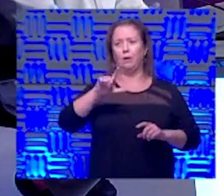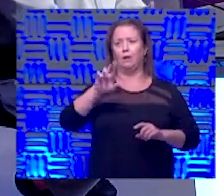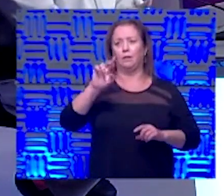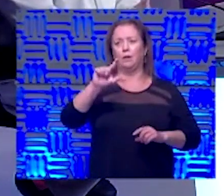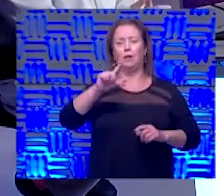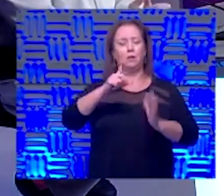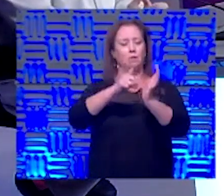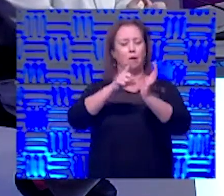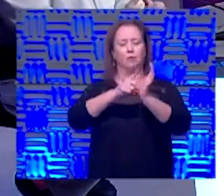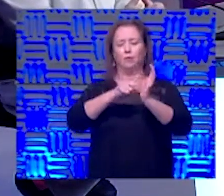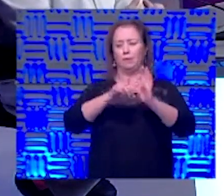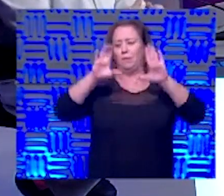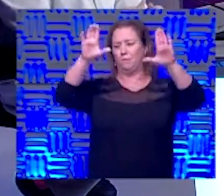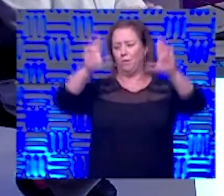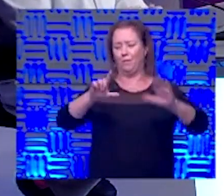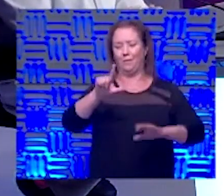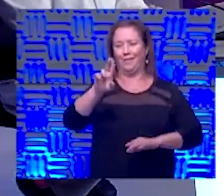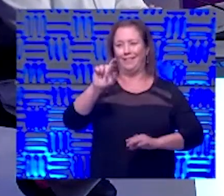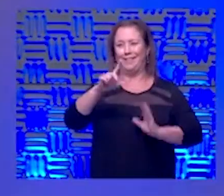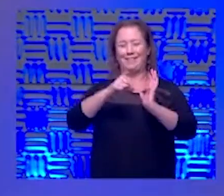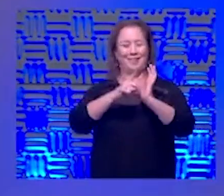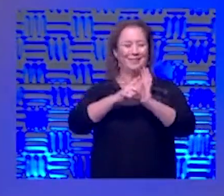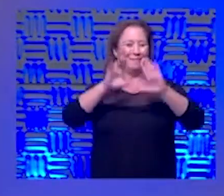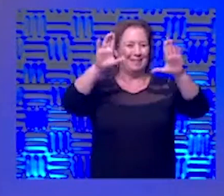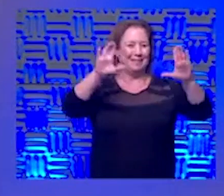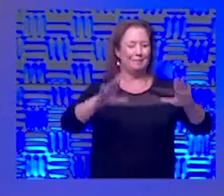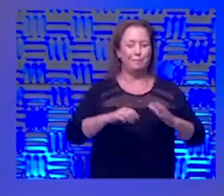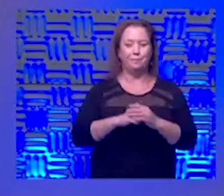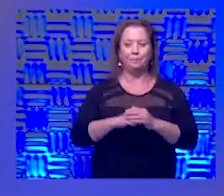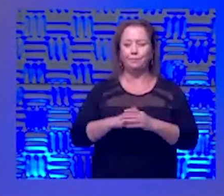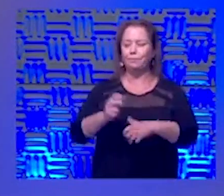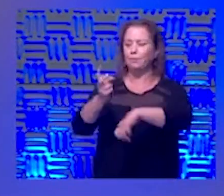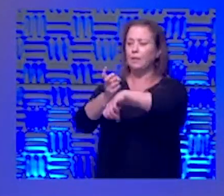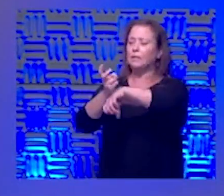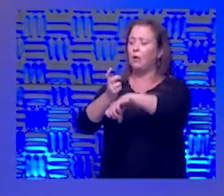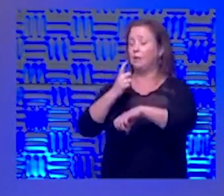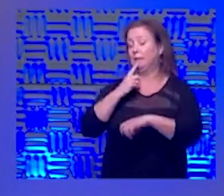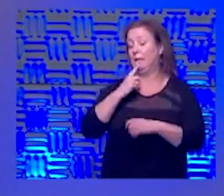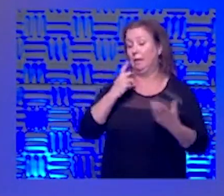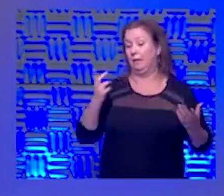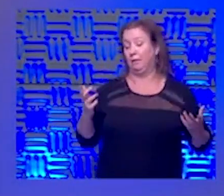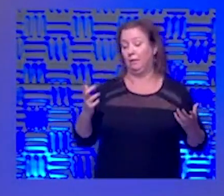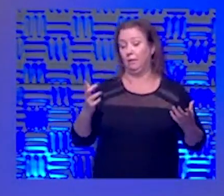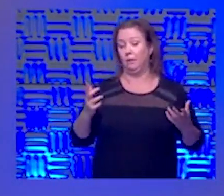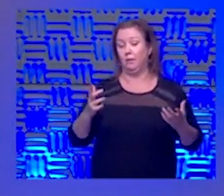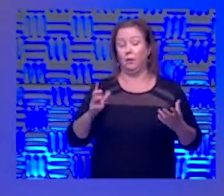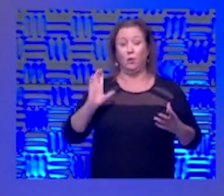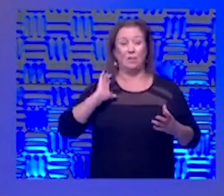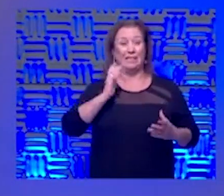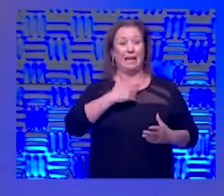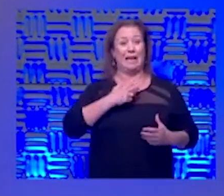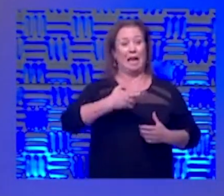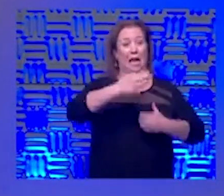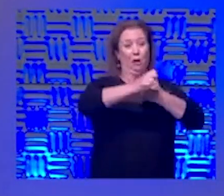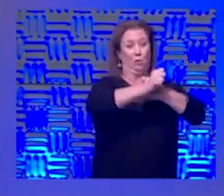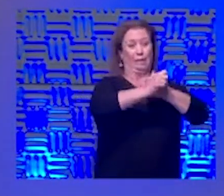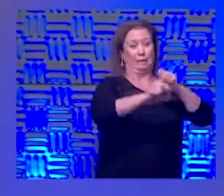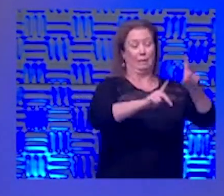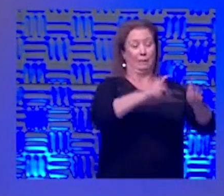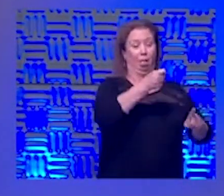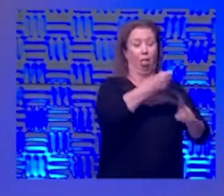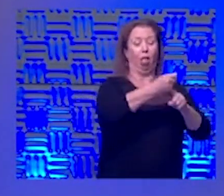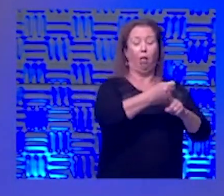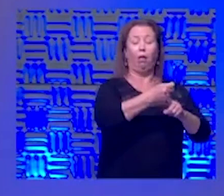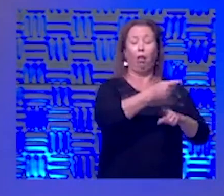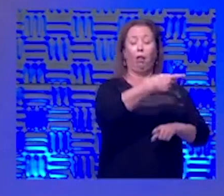have been exceptional. That's what I think it is. That's what it is. You know, it's hard to say. Was it the most vulnerable populations initially that